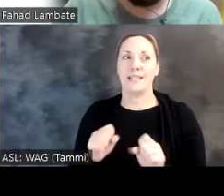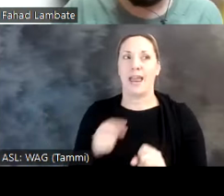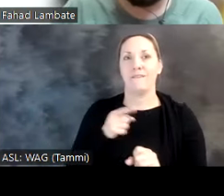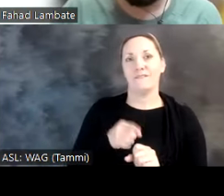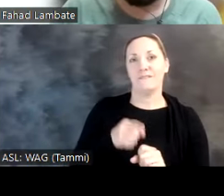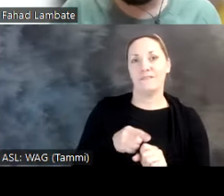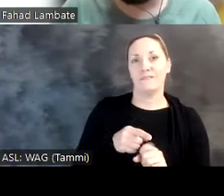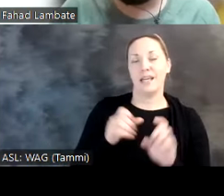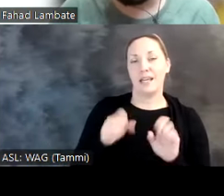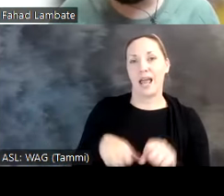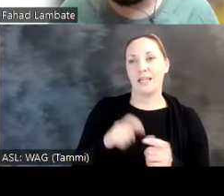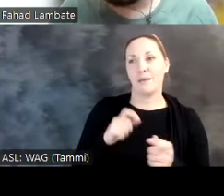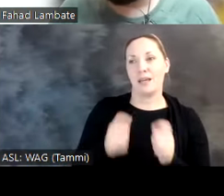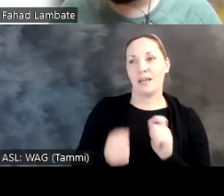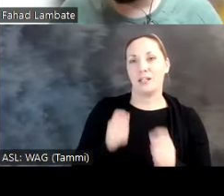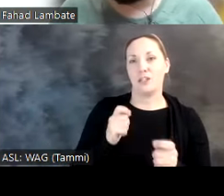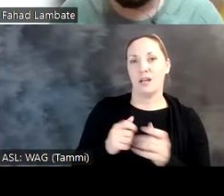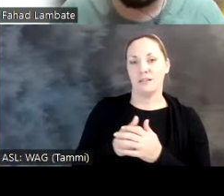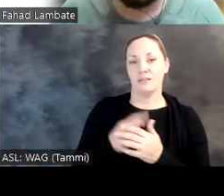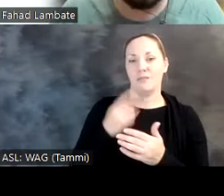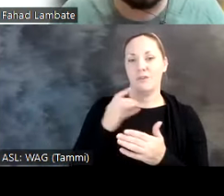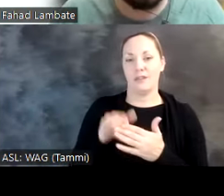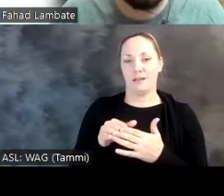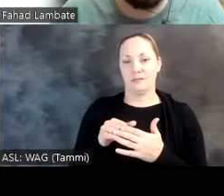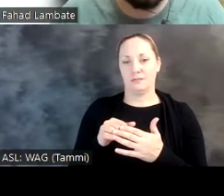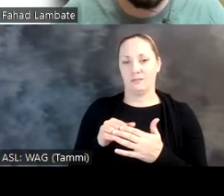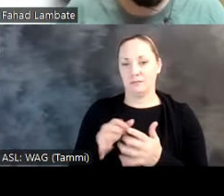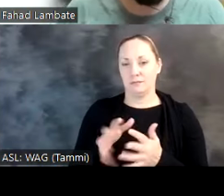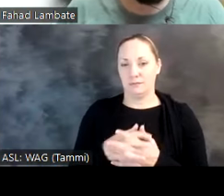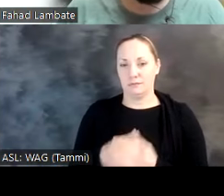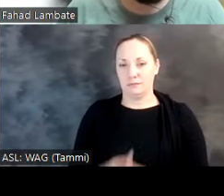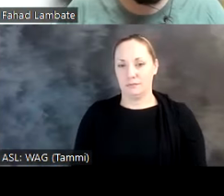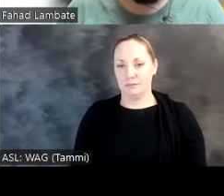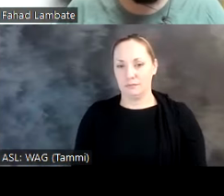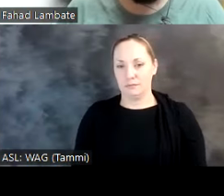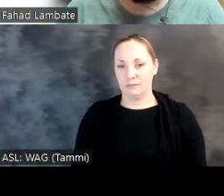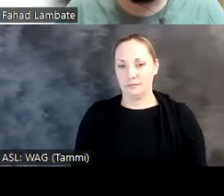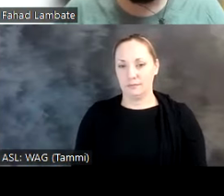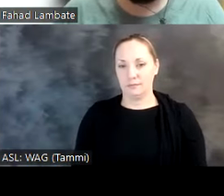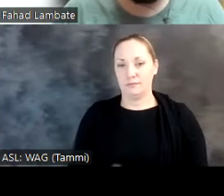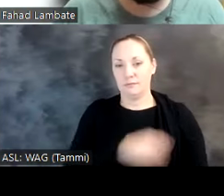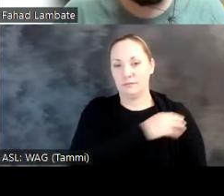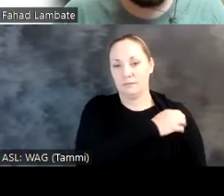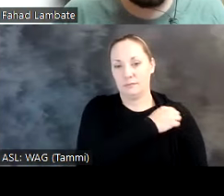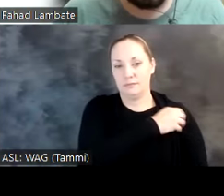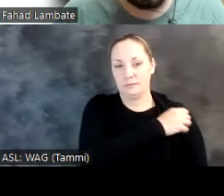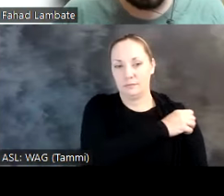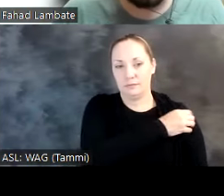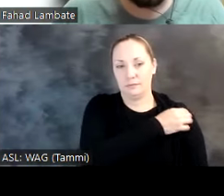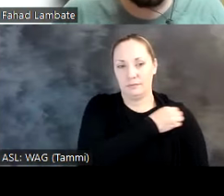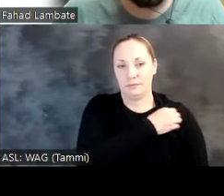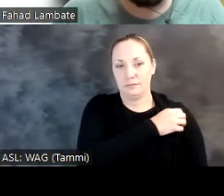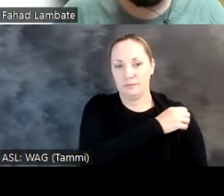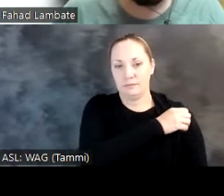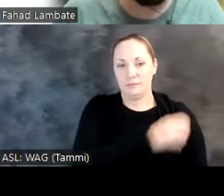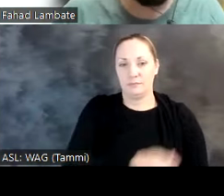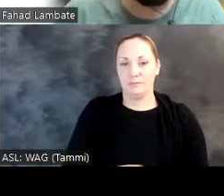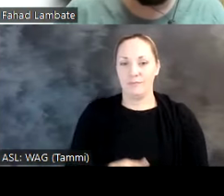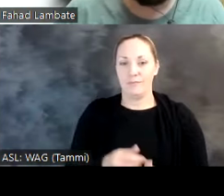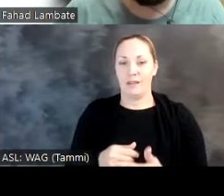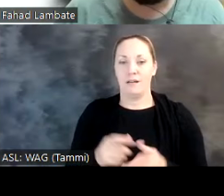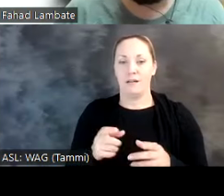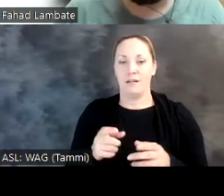I can just pass that particular requirement. The robustness, as I said, it